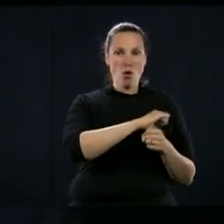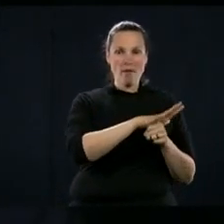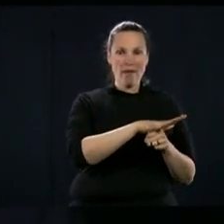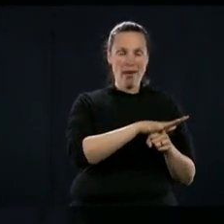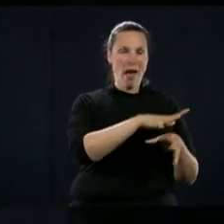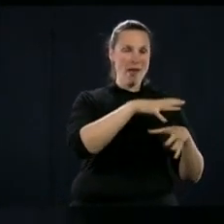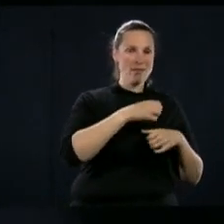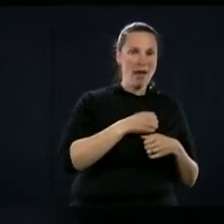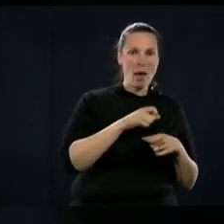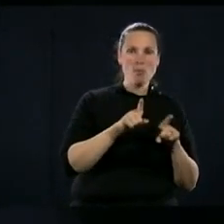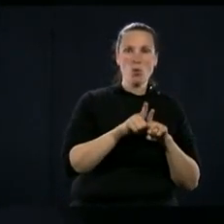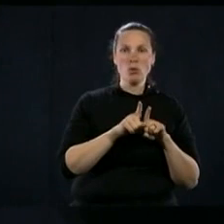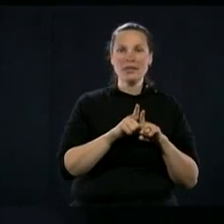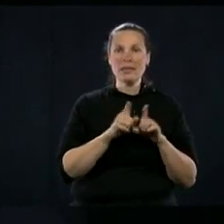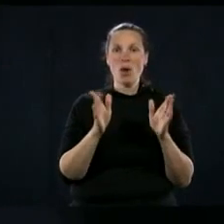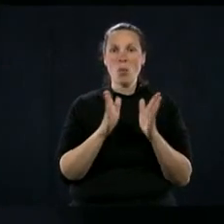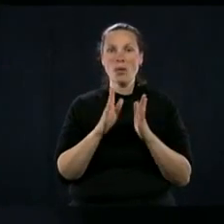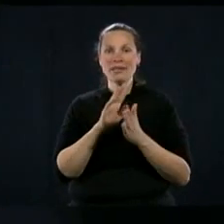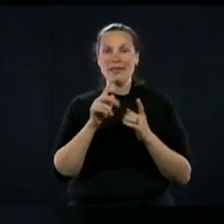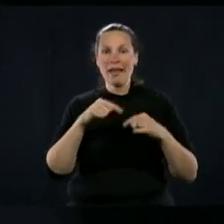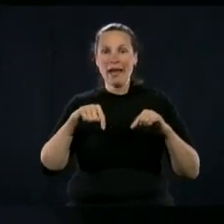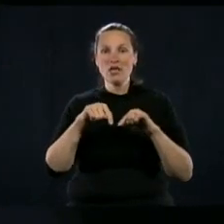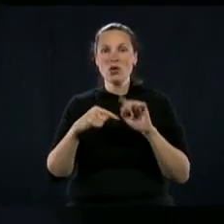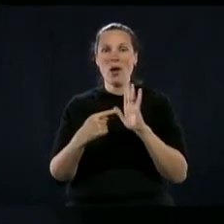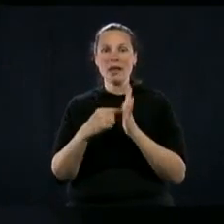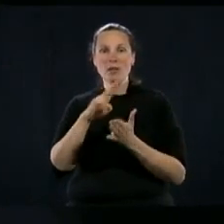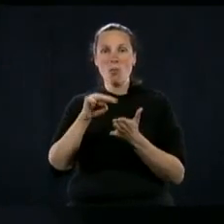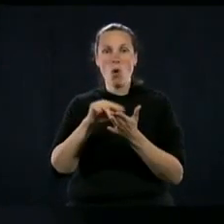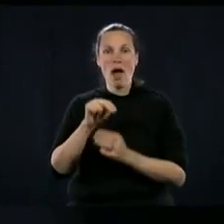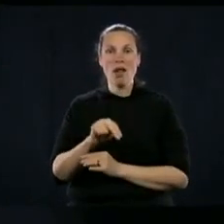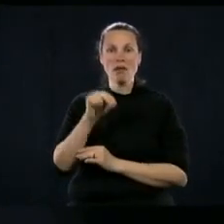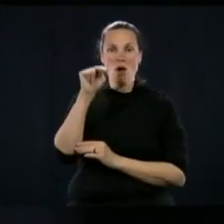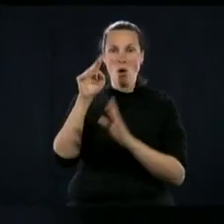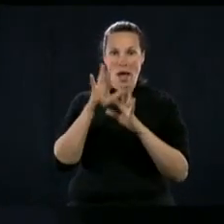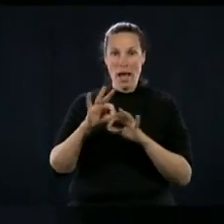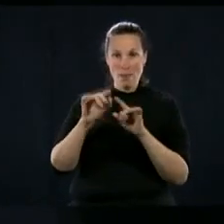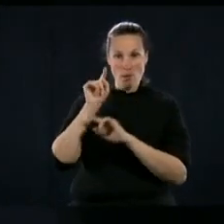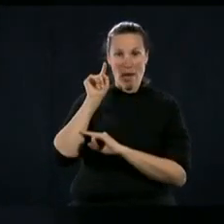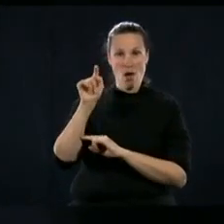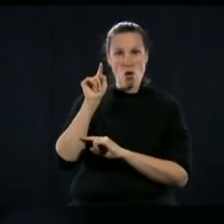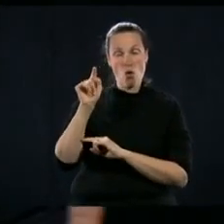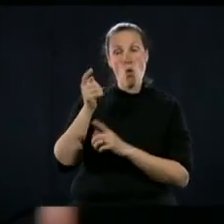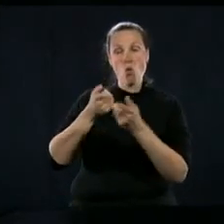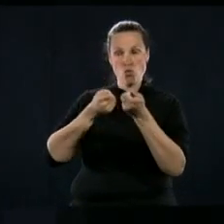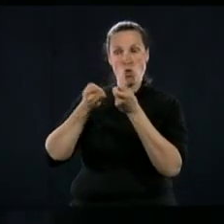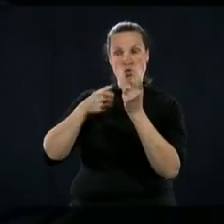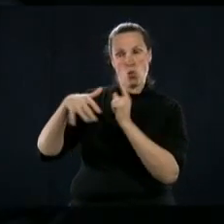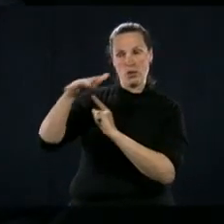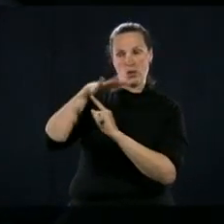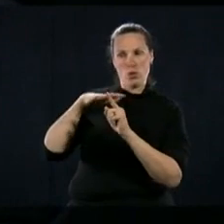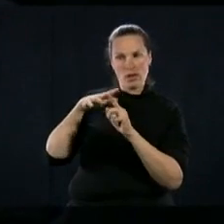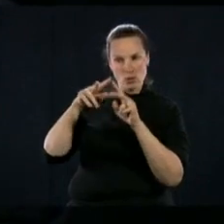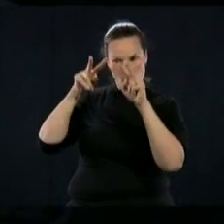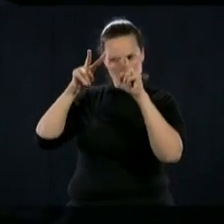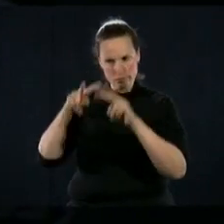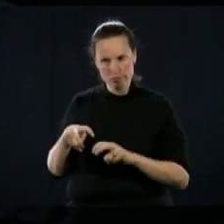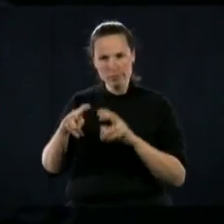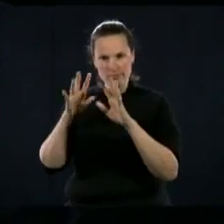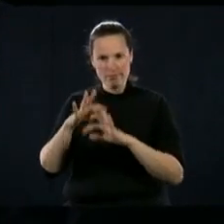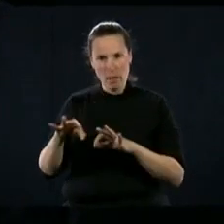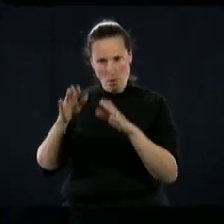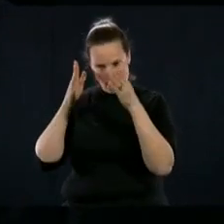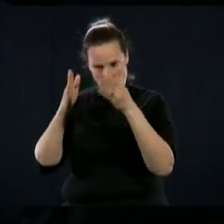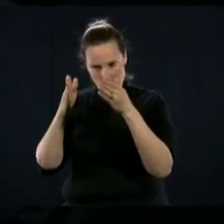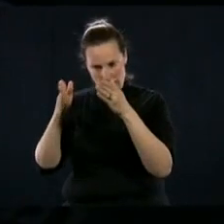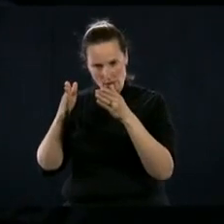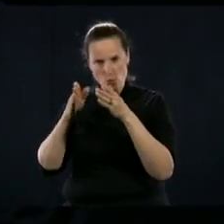the regions or sub-regions like Montreal Nord, that the situation comes back under control in those areas. So I